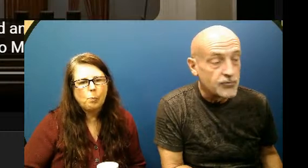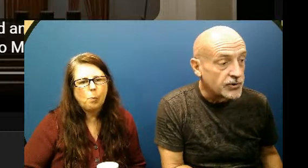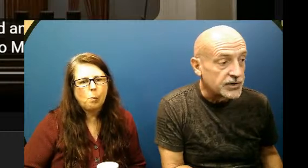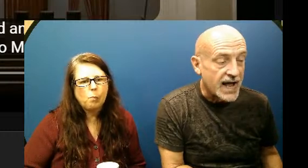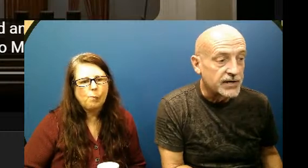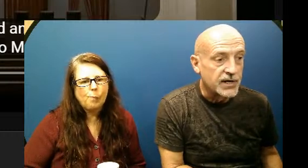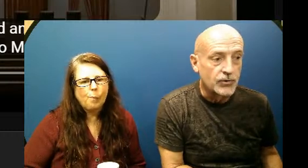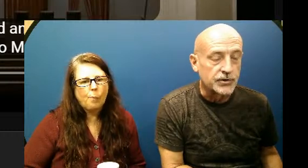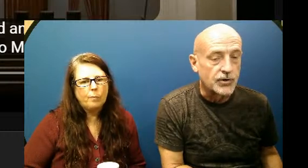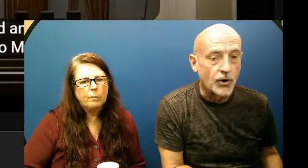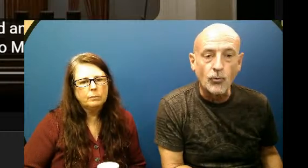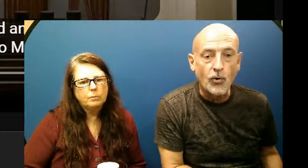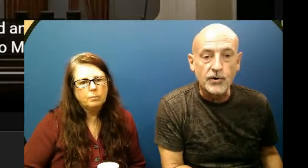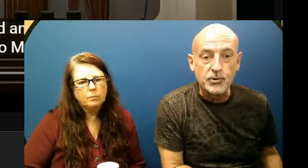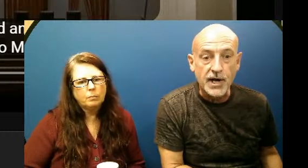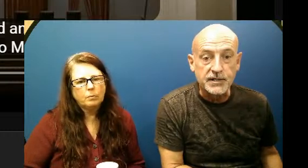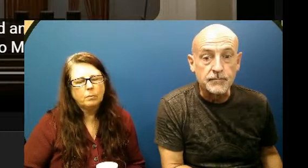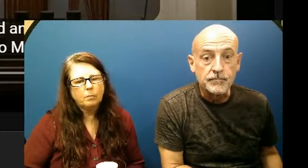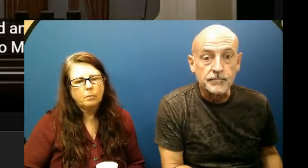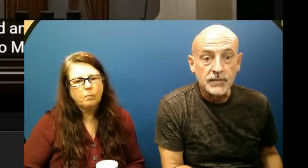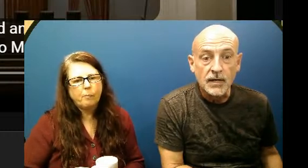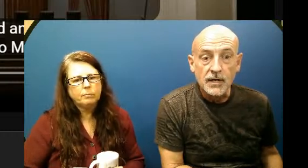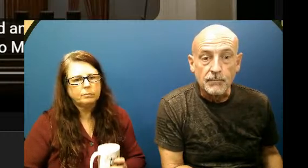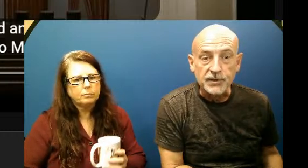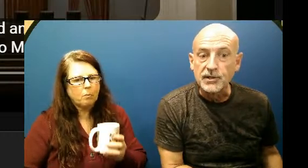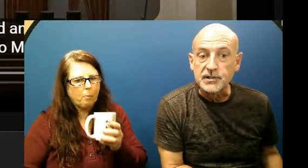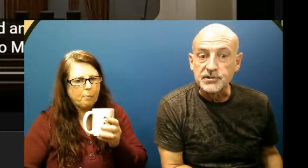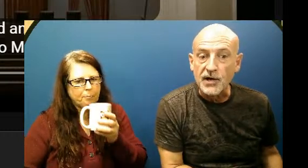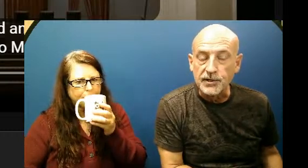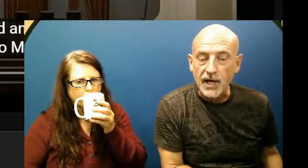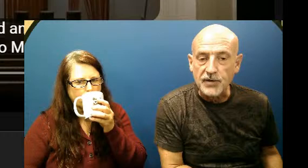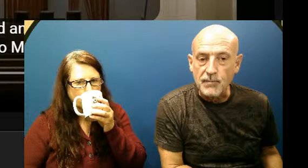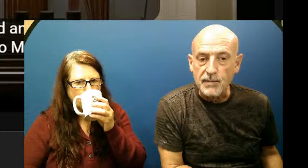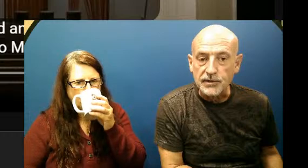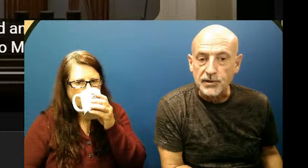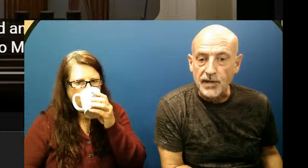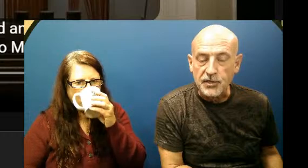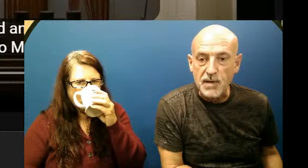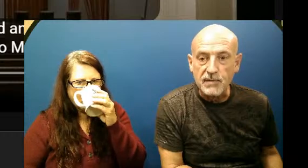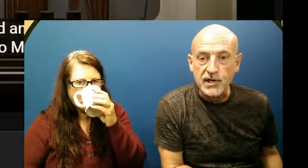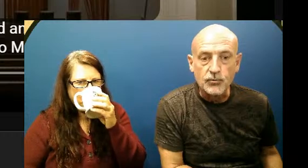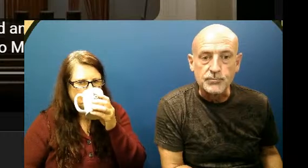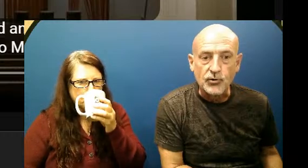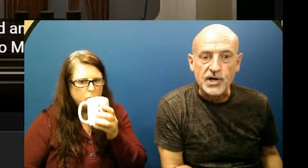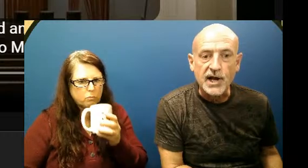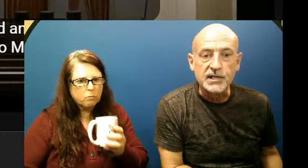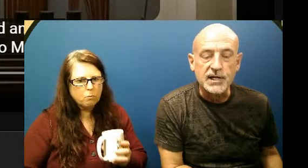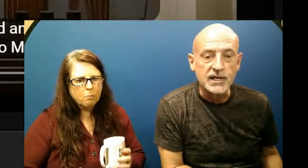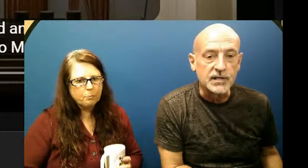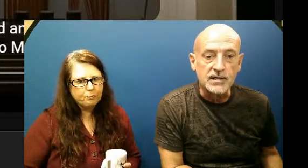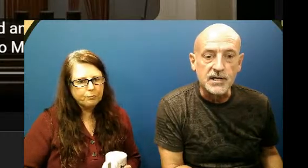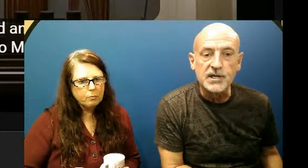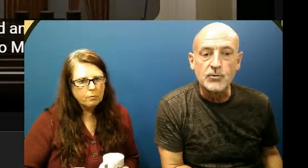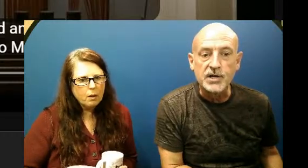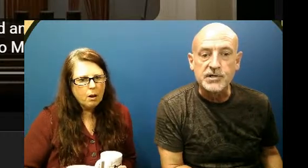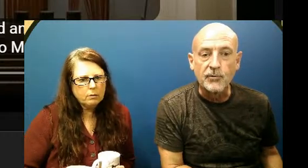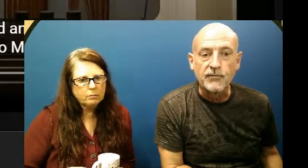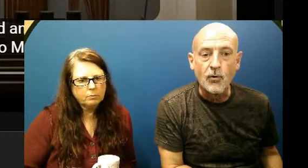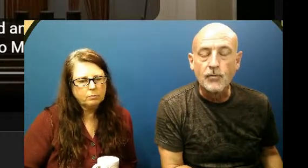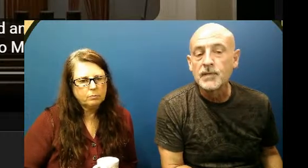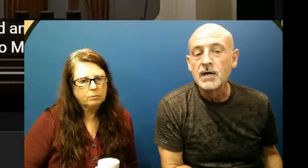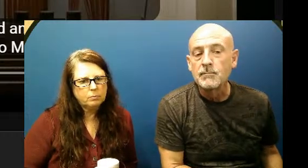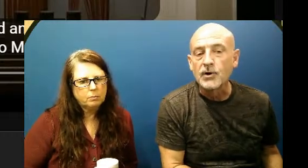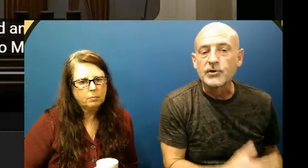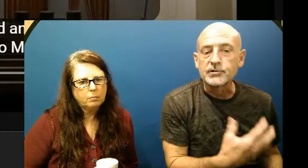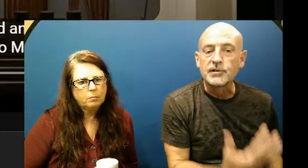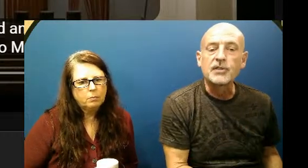If they wrote it down, he would go to war to protect it. But except for the Ninth Amendment, he wouldn't protect it any way, shape, or